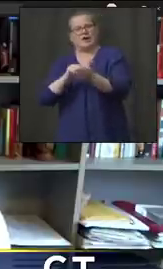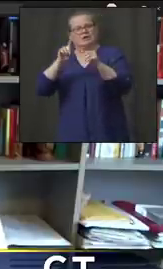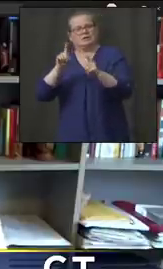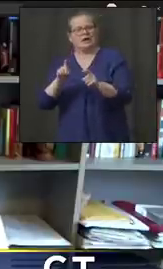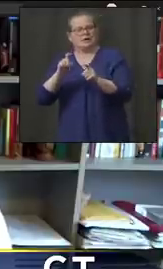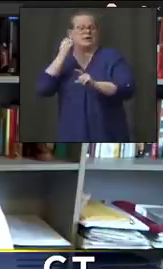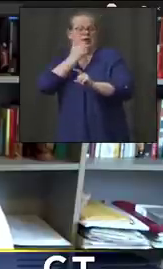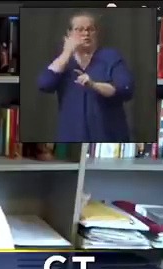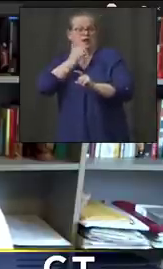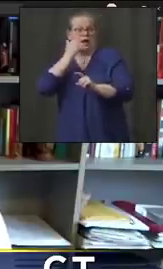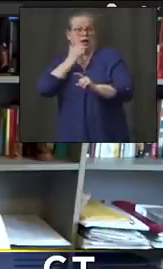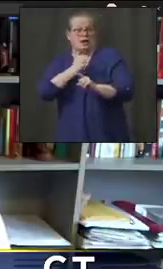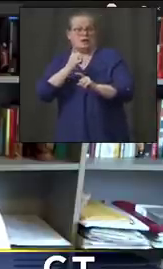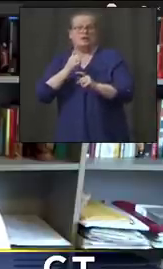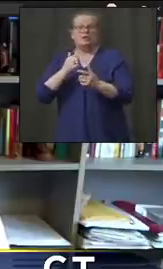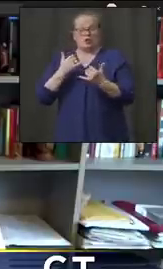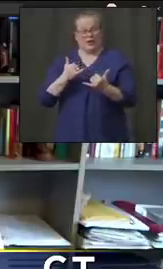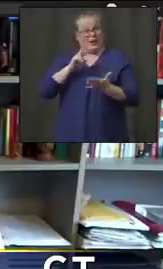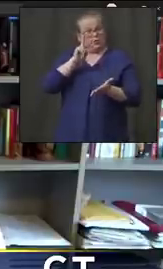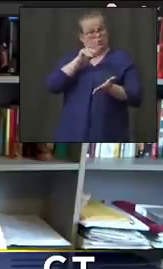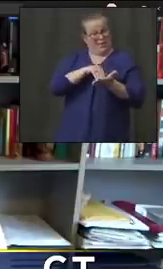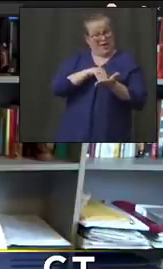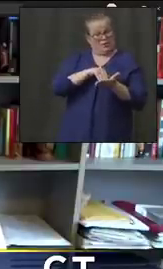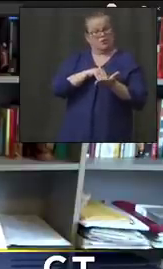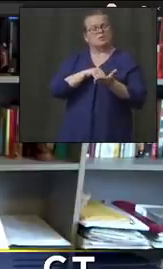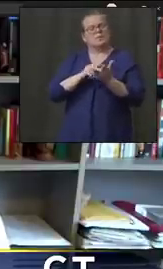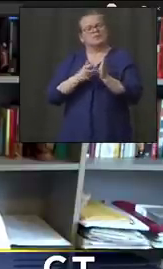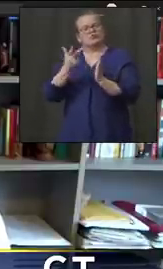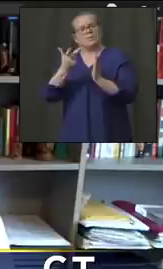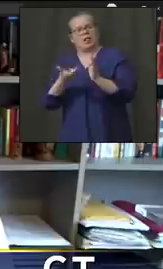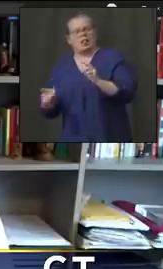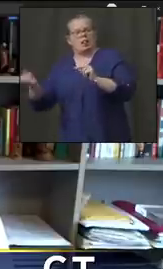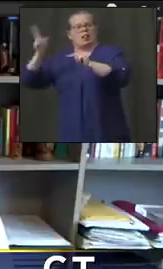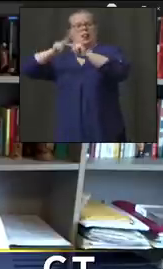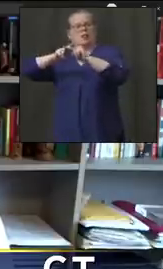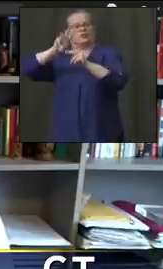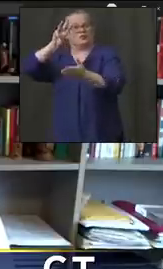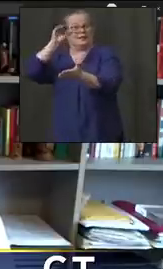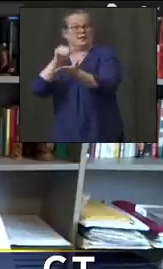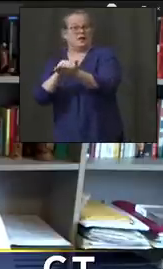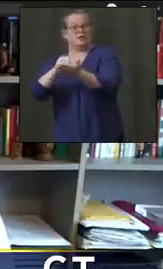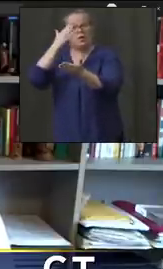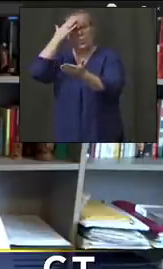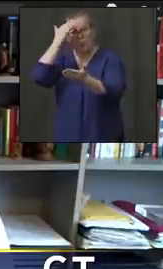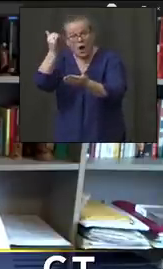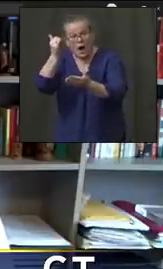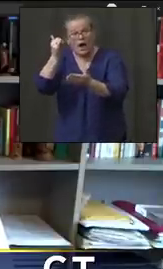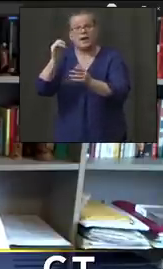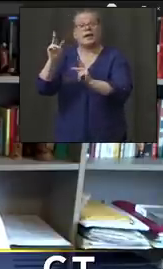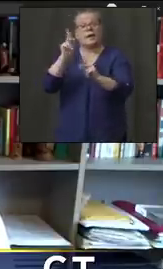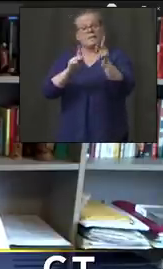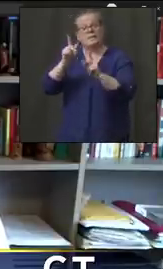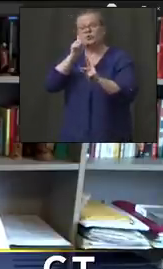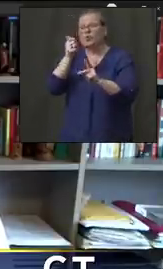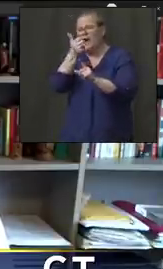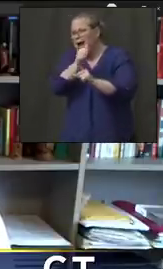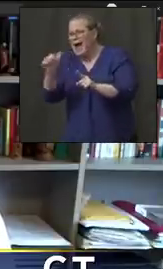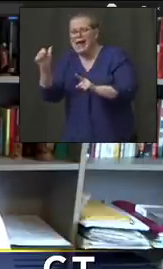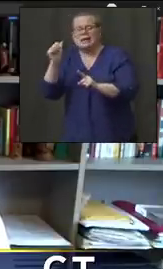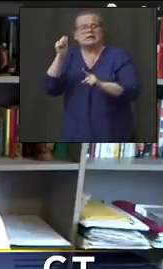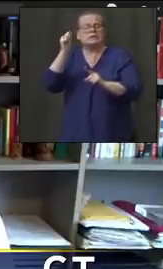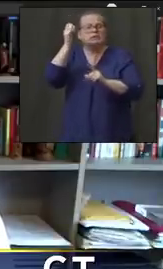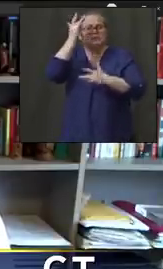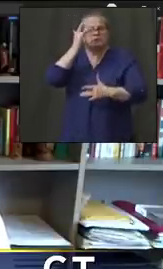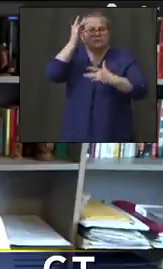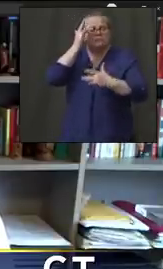3 times more. And that's going to be important because we want everyone who has a COVID-like symptoms, whether they have a